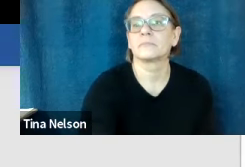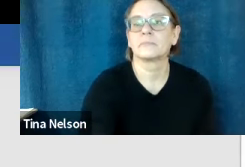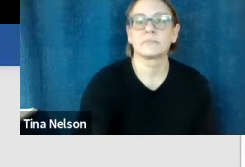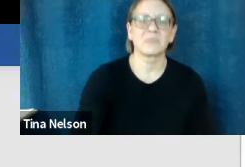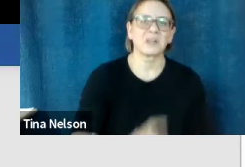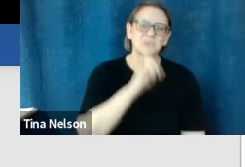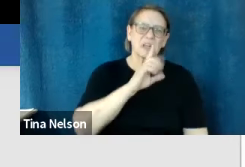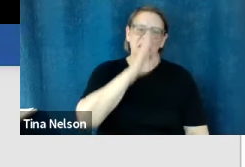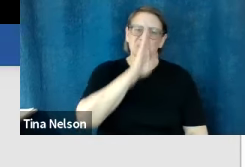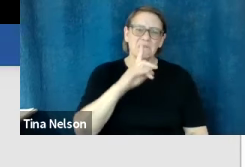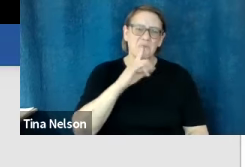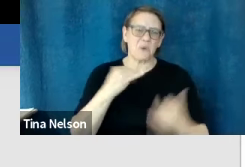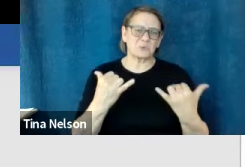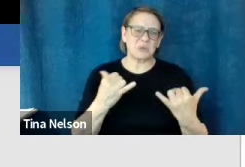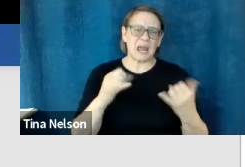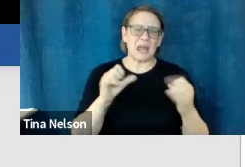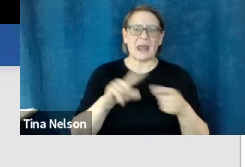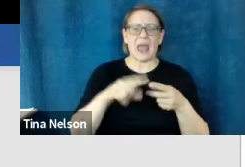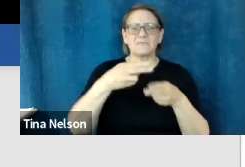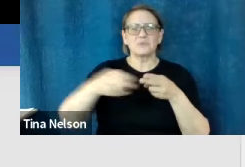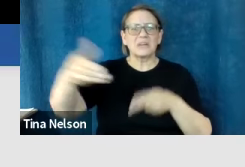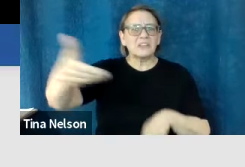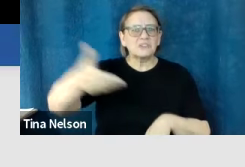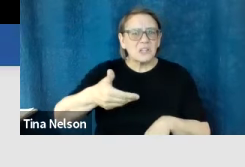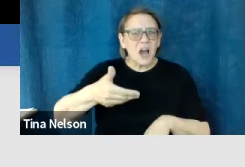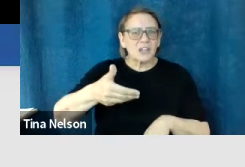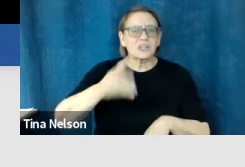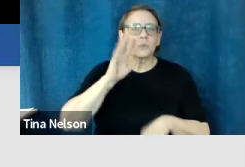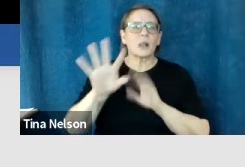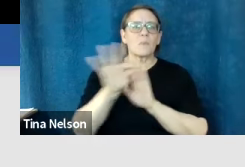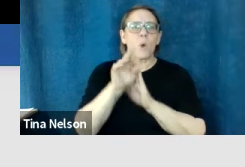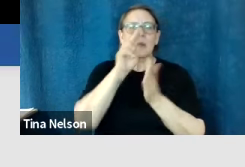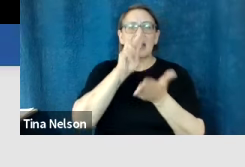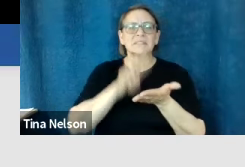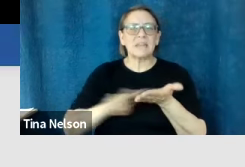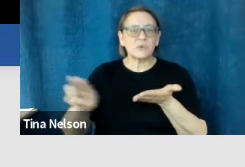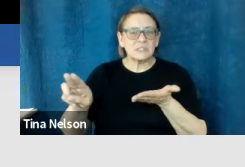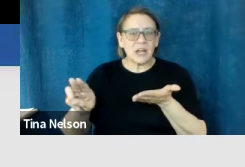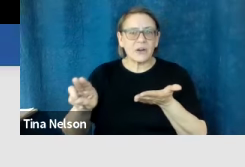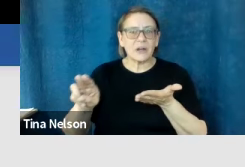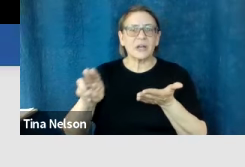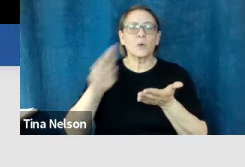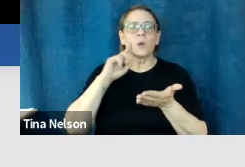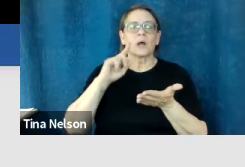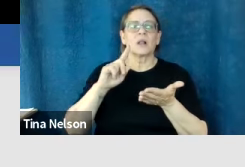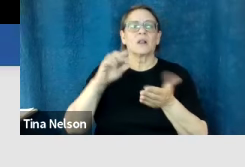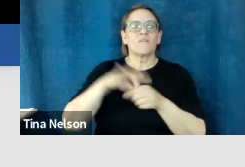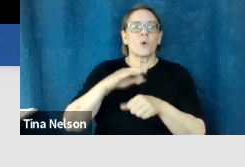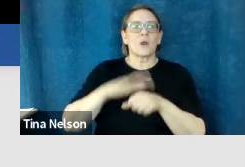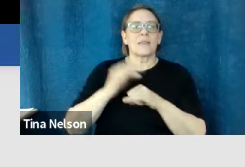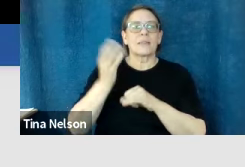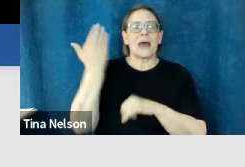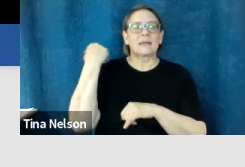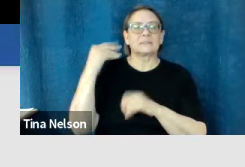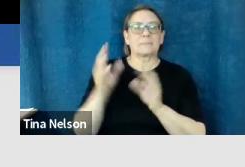We can do a brief introduction. We'll appoint a secretary. We'll go through the meeting minutes from the last meeting.